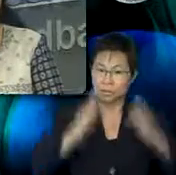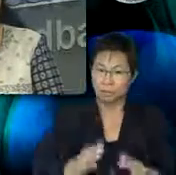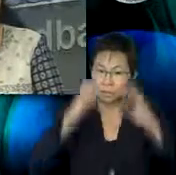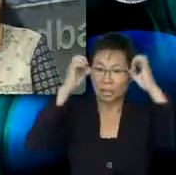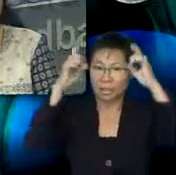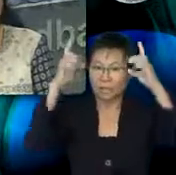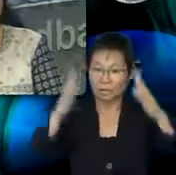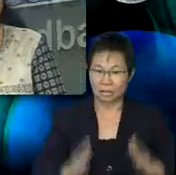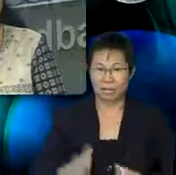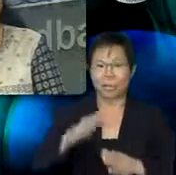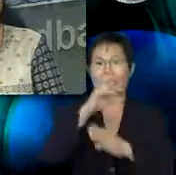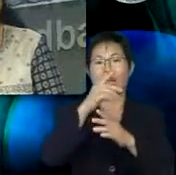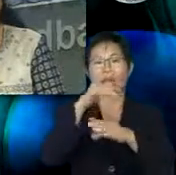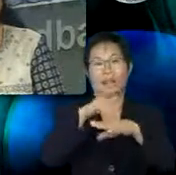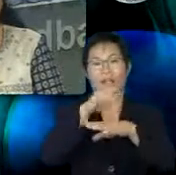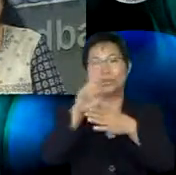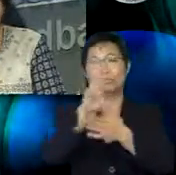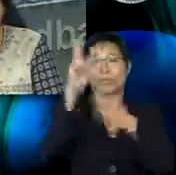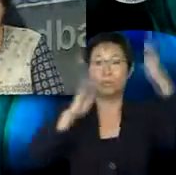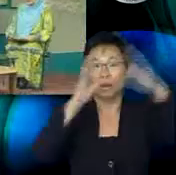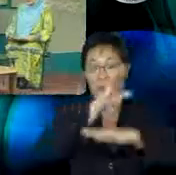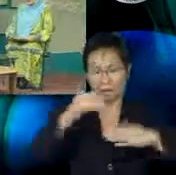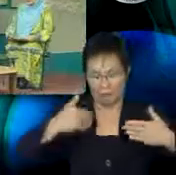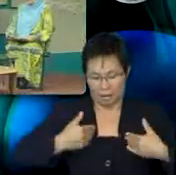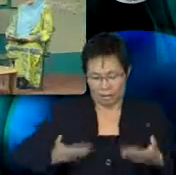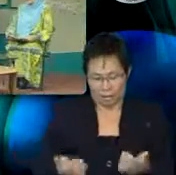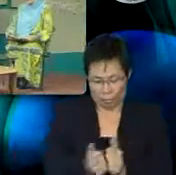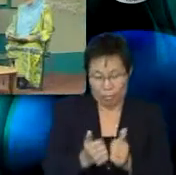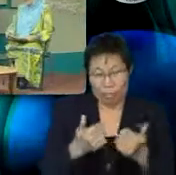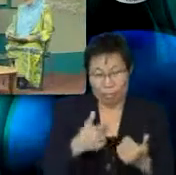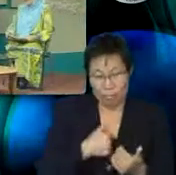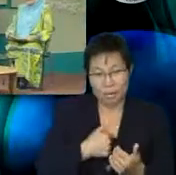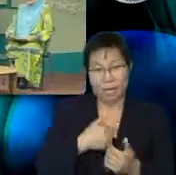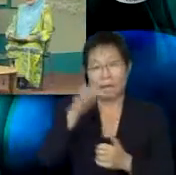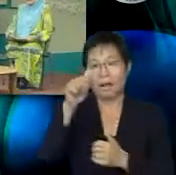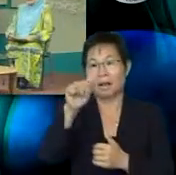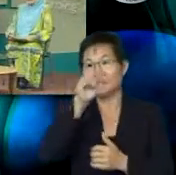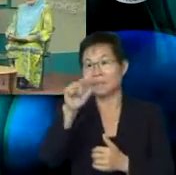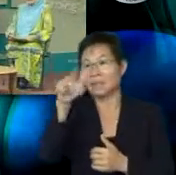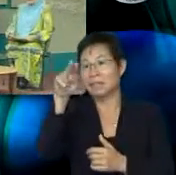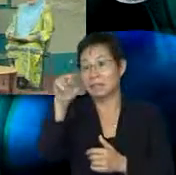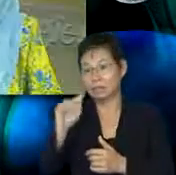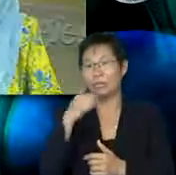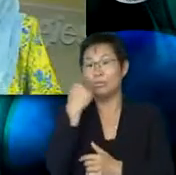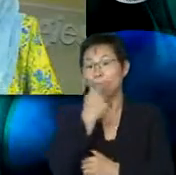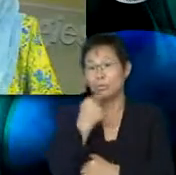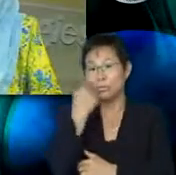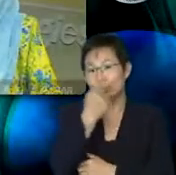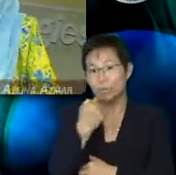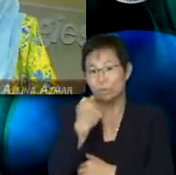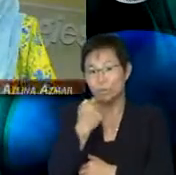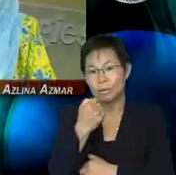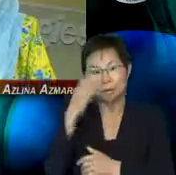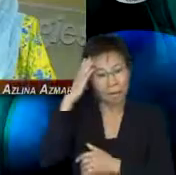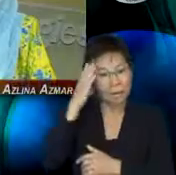the University of Malaya, and I have with me today Azlina, who is